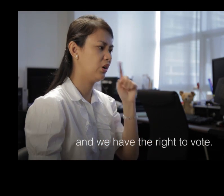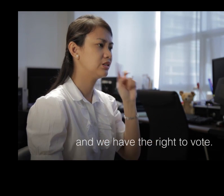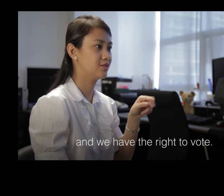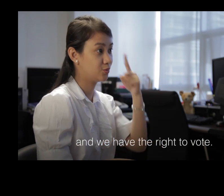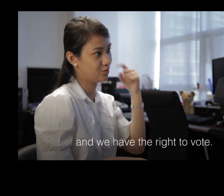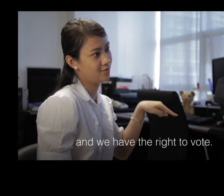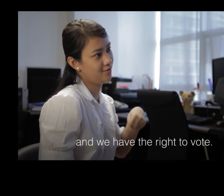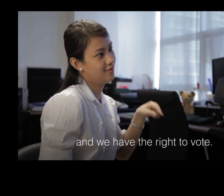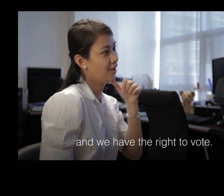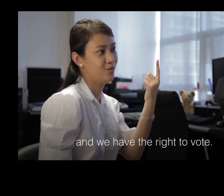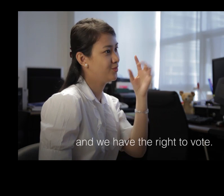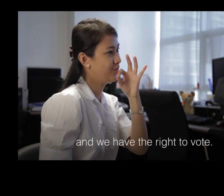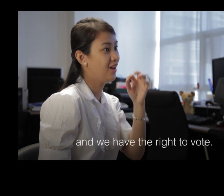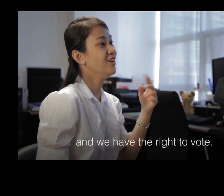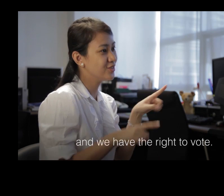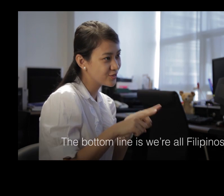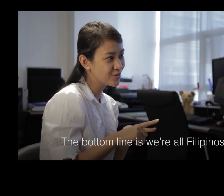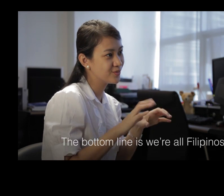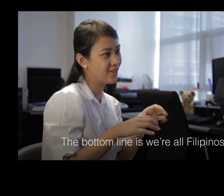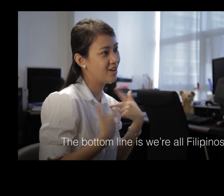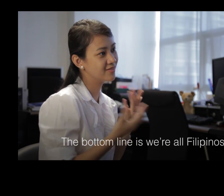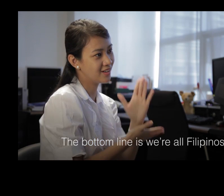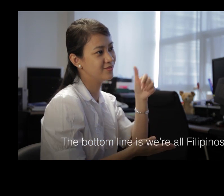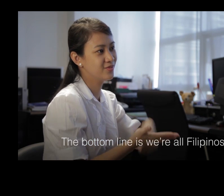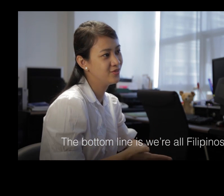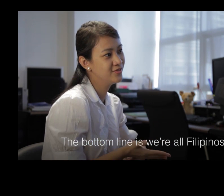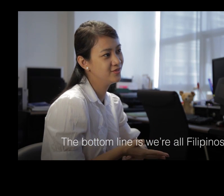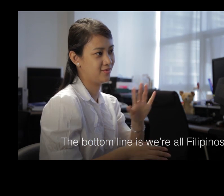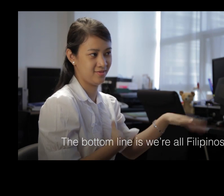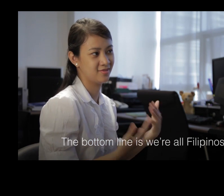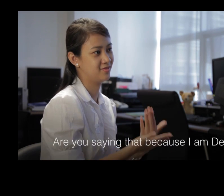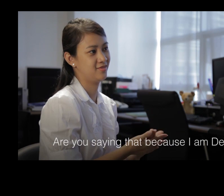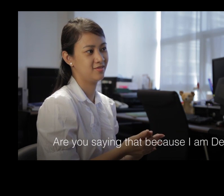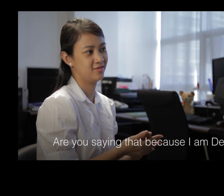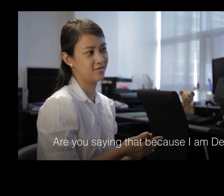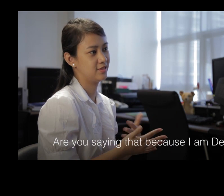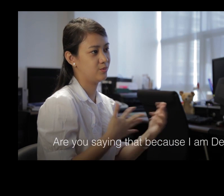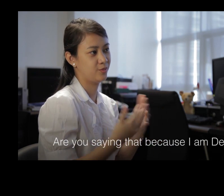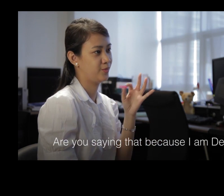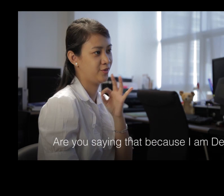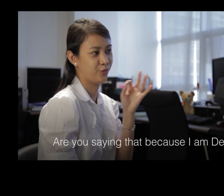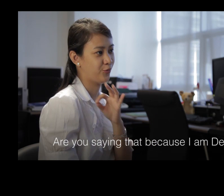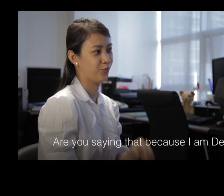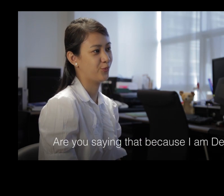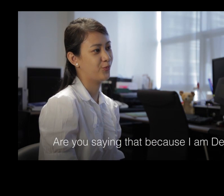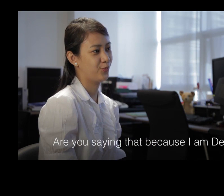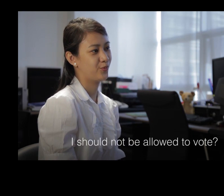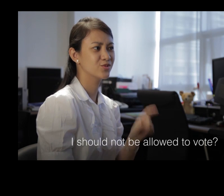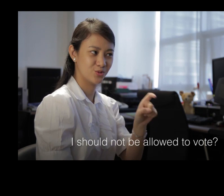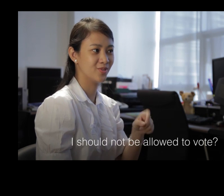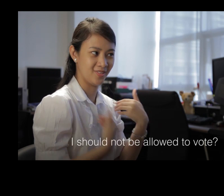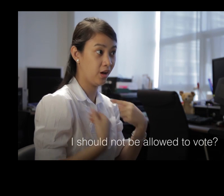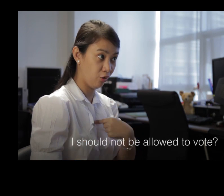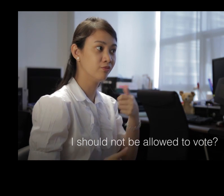We are persons with disabilities, and we have the right to vote. The bottom line is, we're all Filipinos.